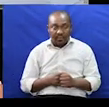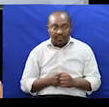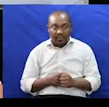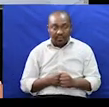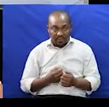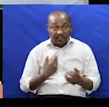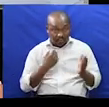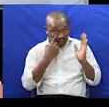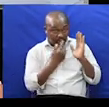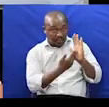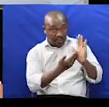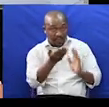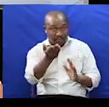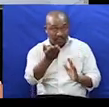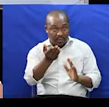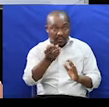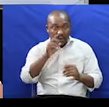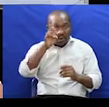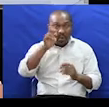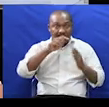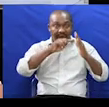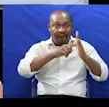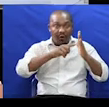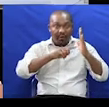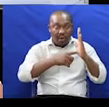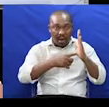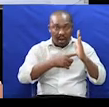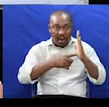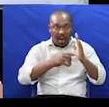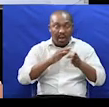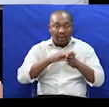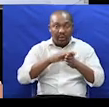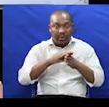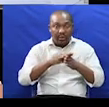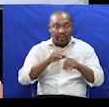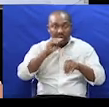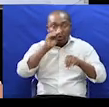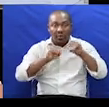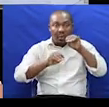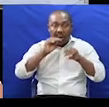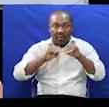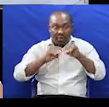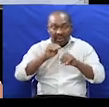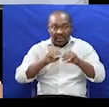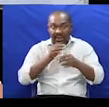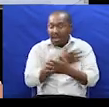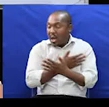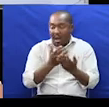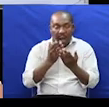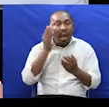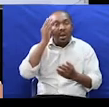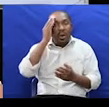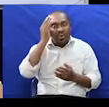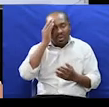data, we need to know what the formula that I'm going to use to calculate the unknown concentration.